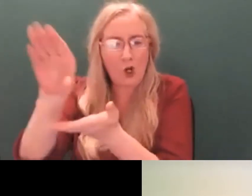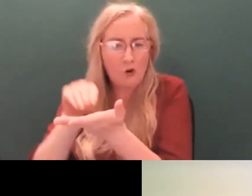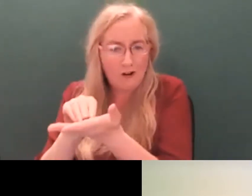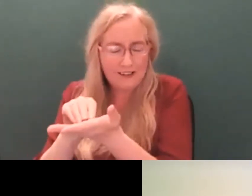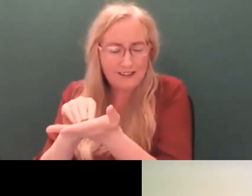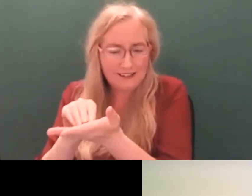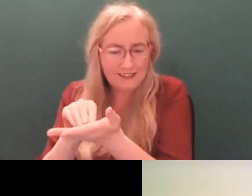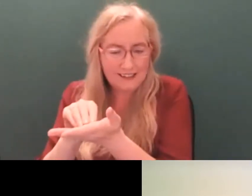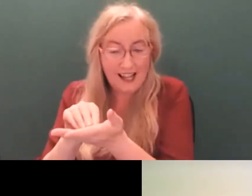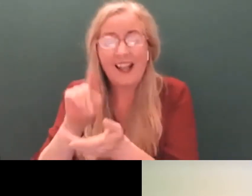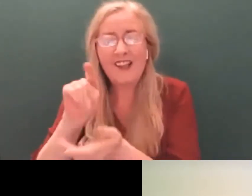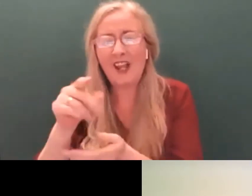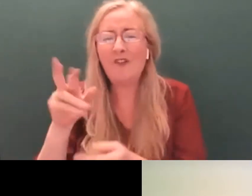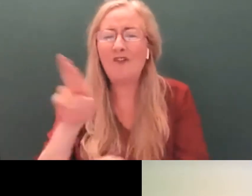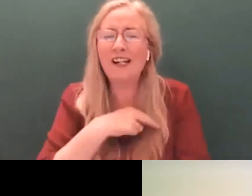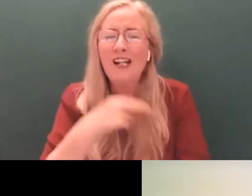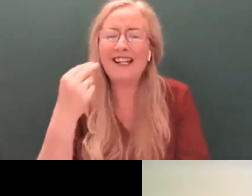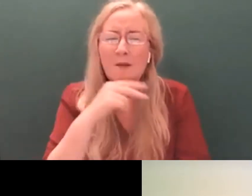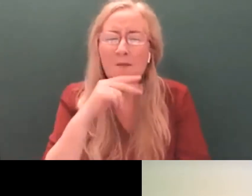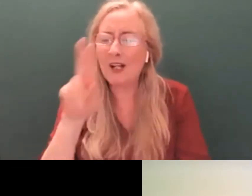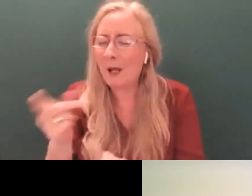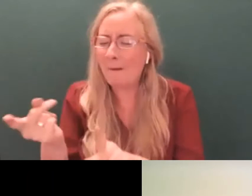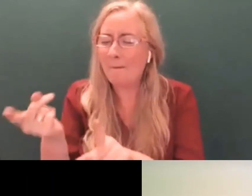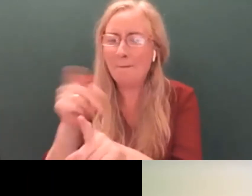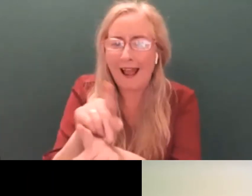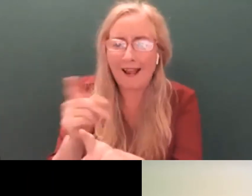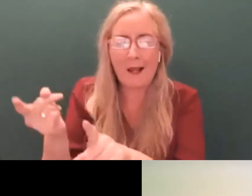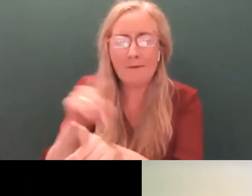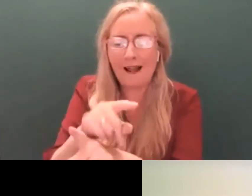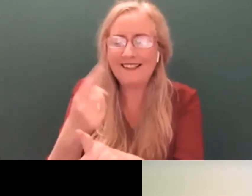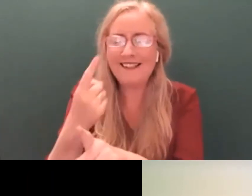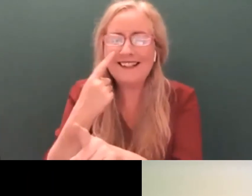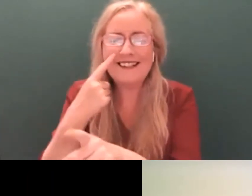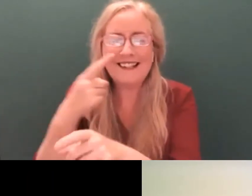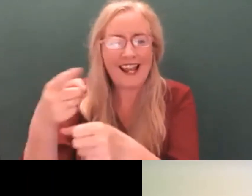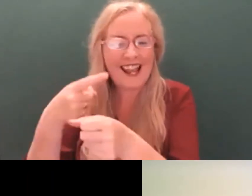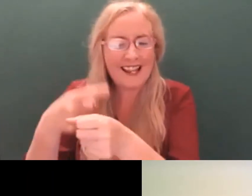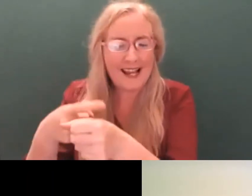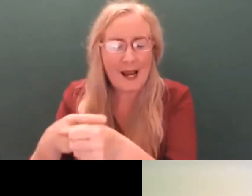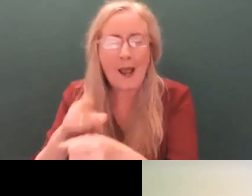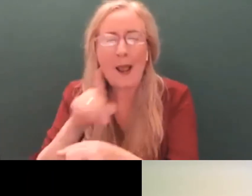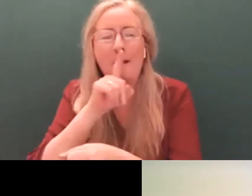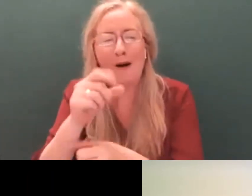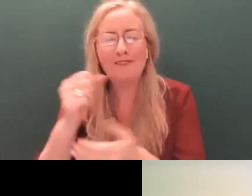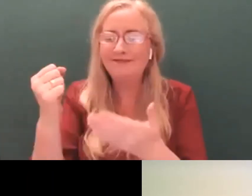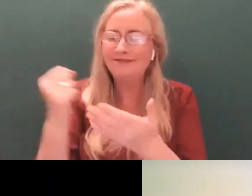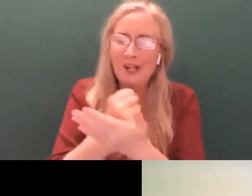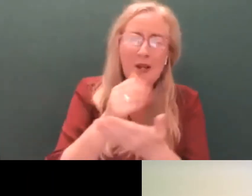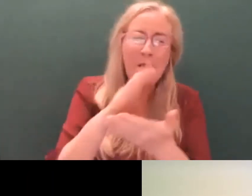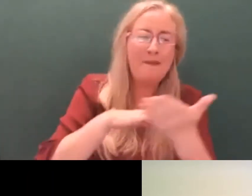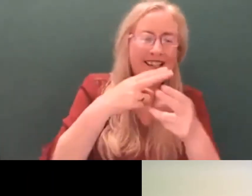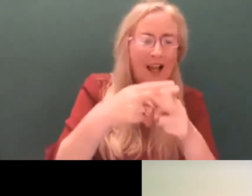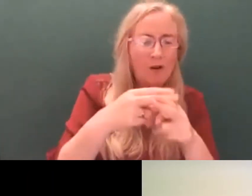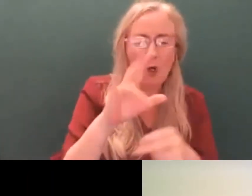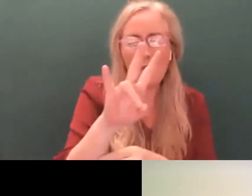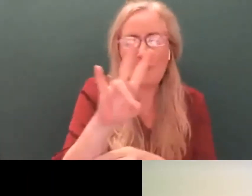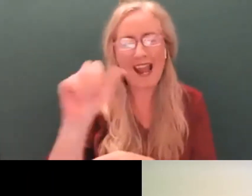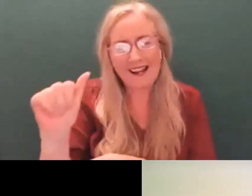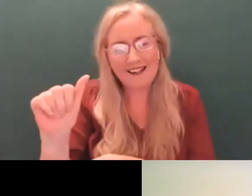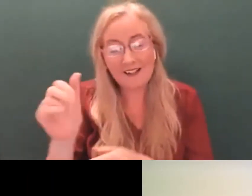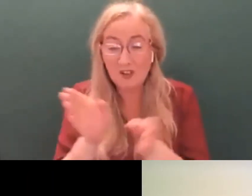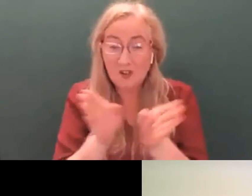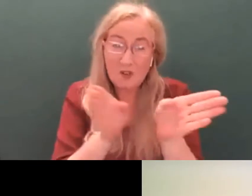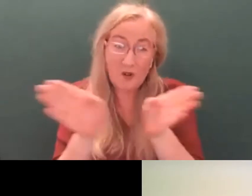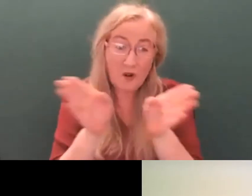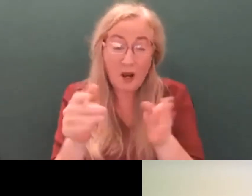they're really nice because you can revisit them again and again, but you miss out on the Q&A. So what you might even consider